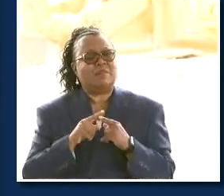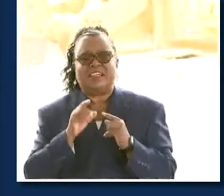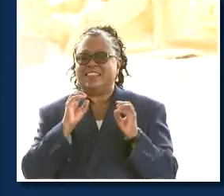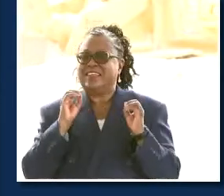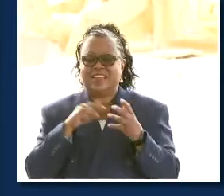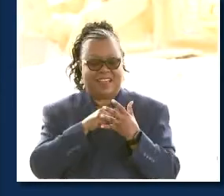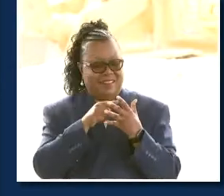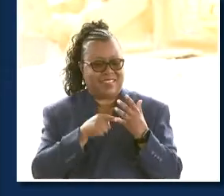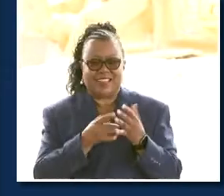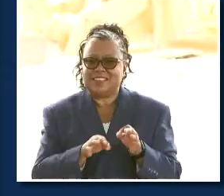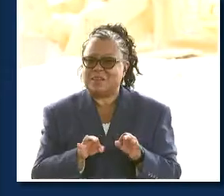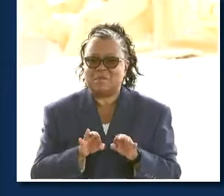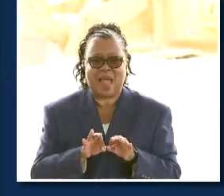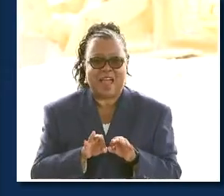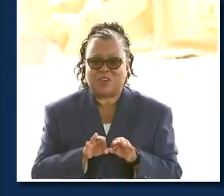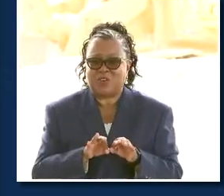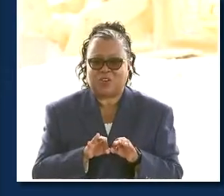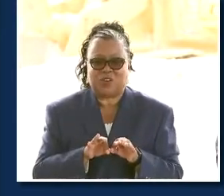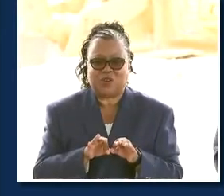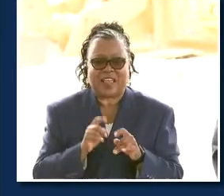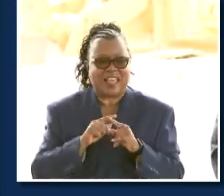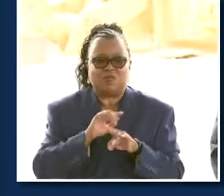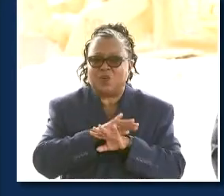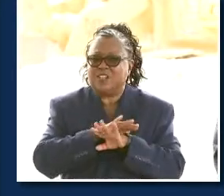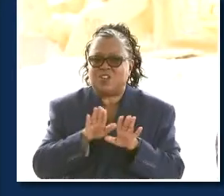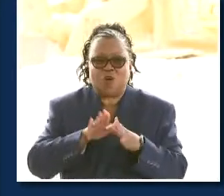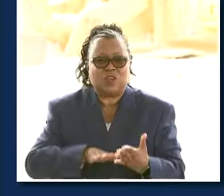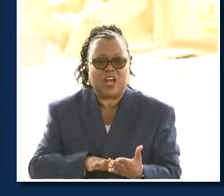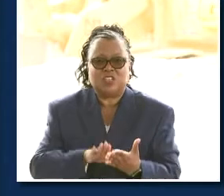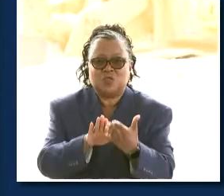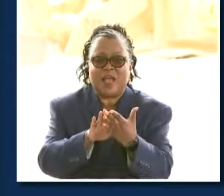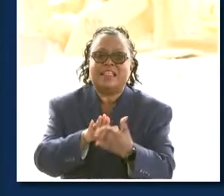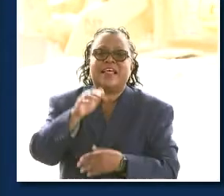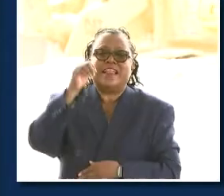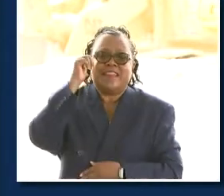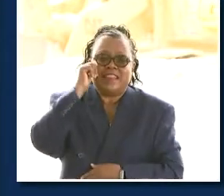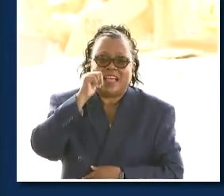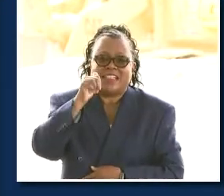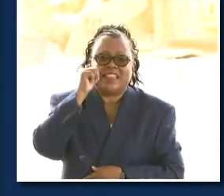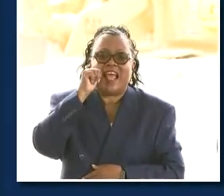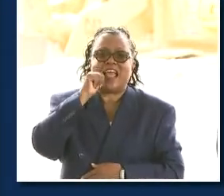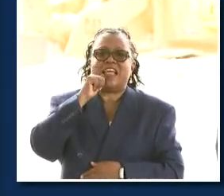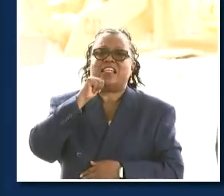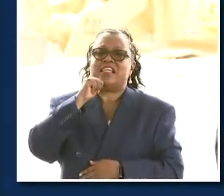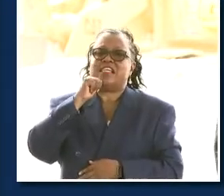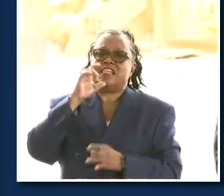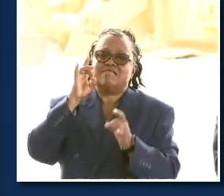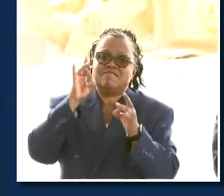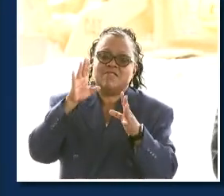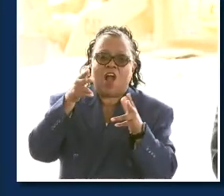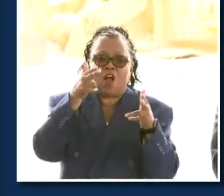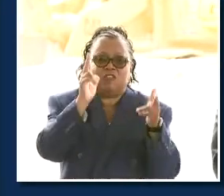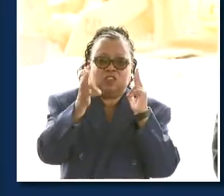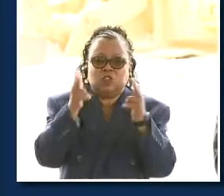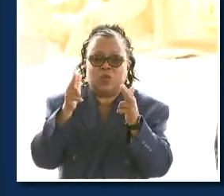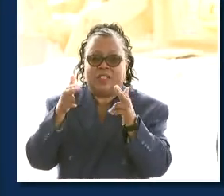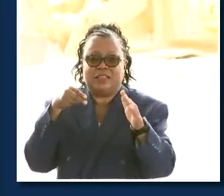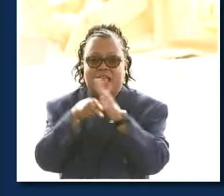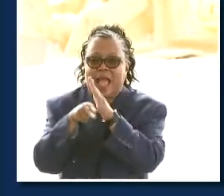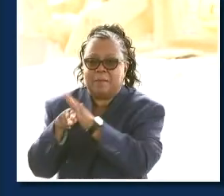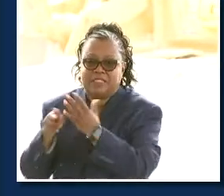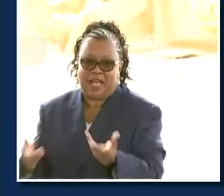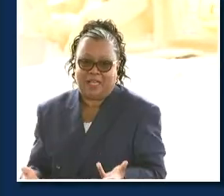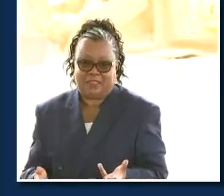none of these matter if we don't address the daily drumbeat of shootings and